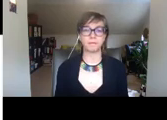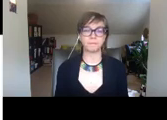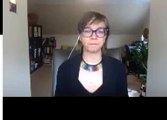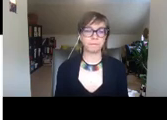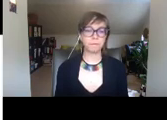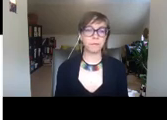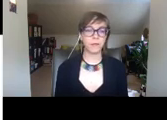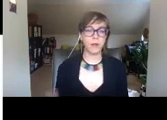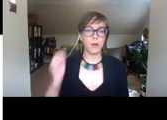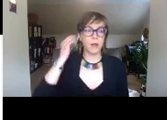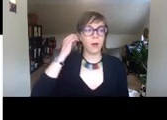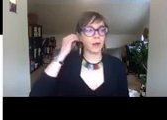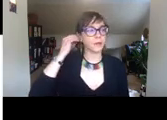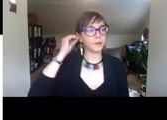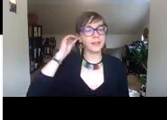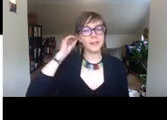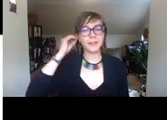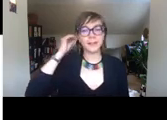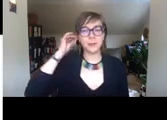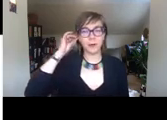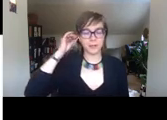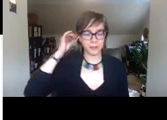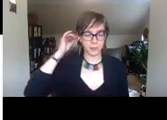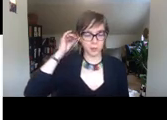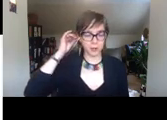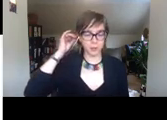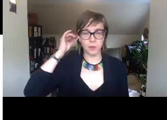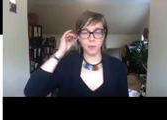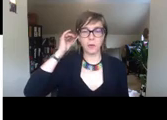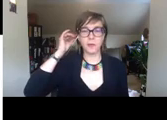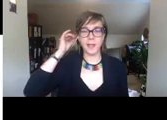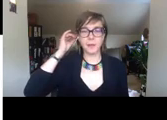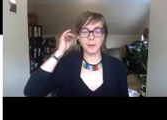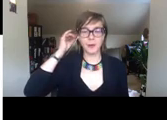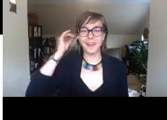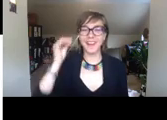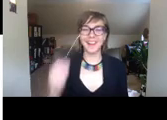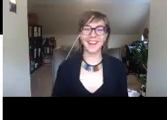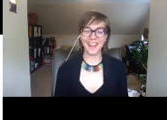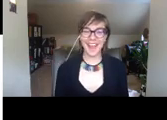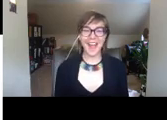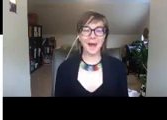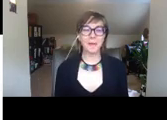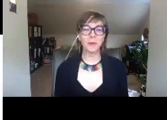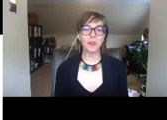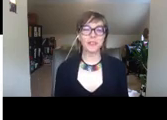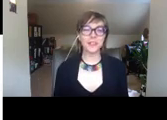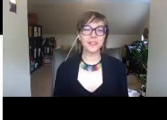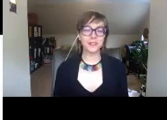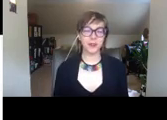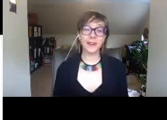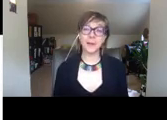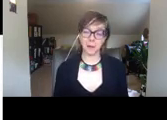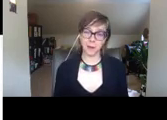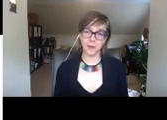that. Okay, so let's move on to what you probably came here for, which